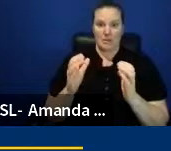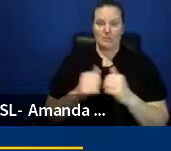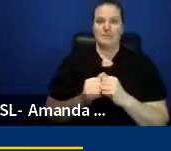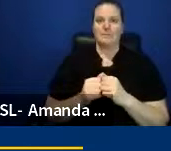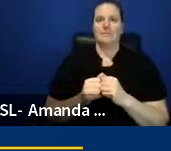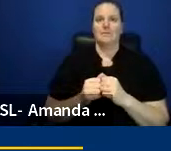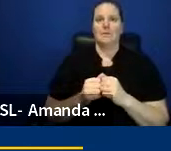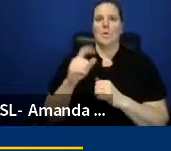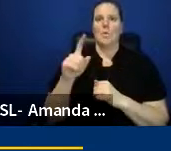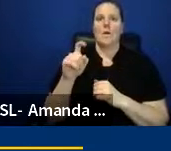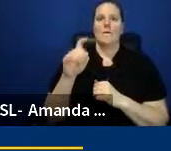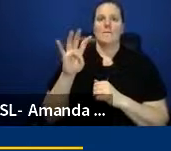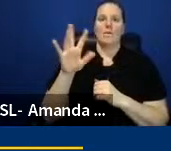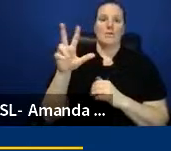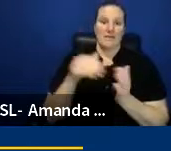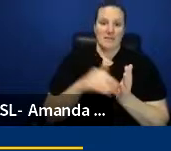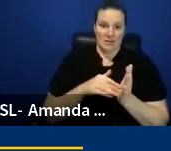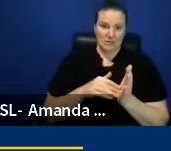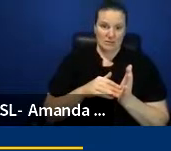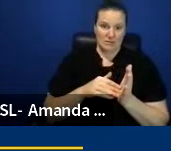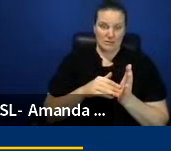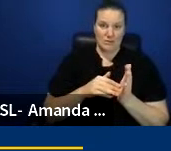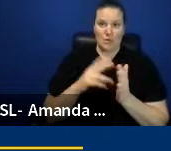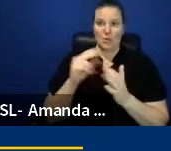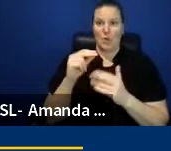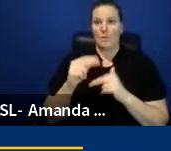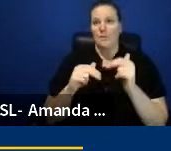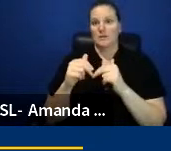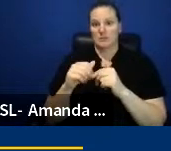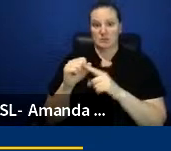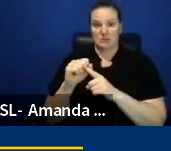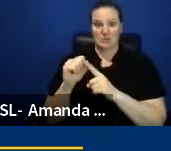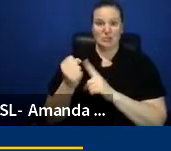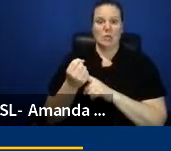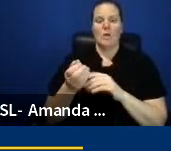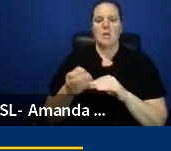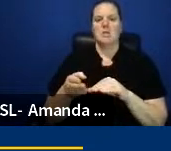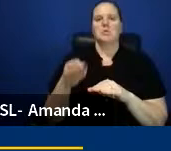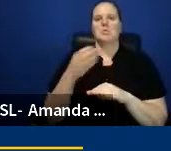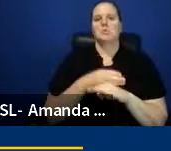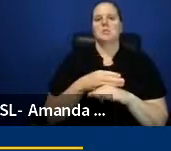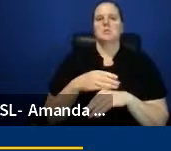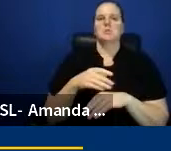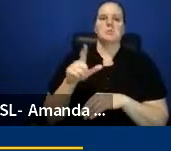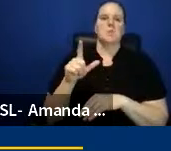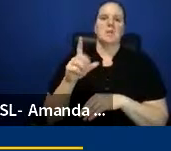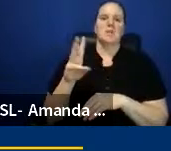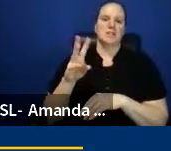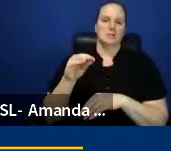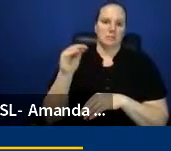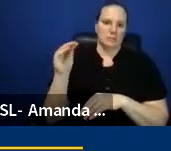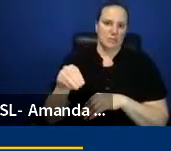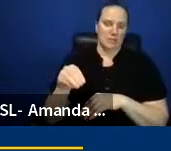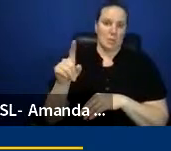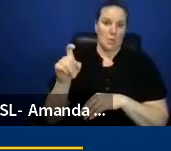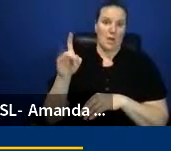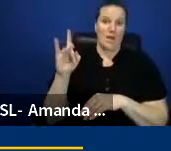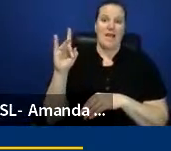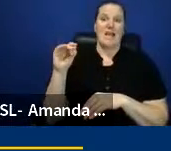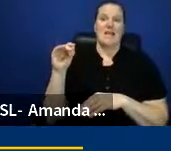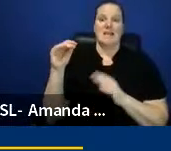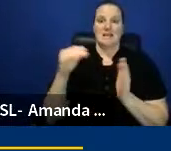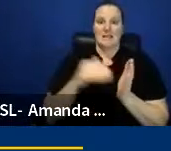has 143,000. The no build condition will increase by about 26% to